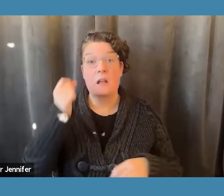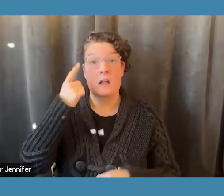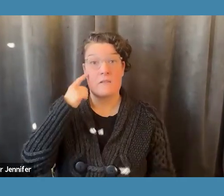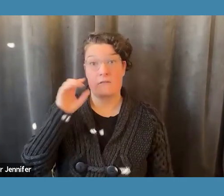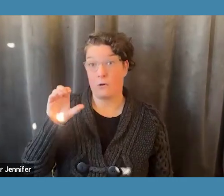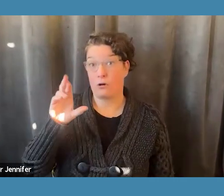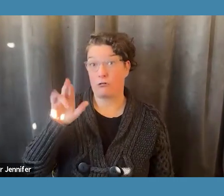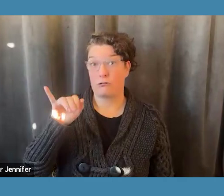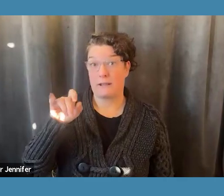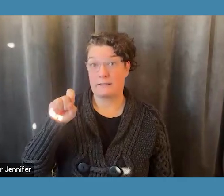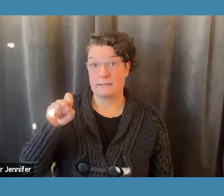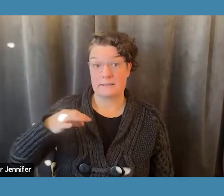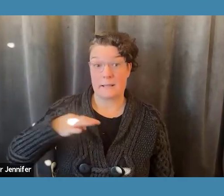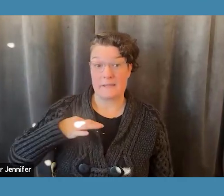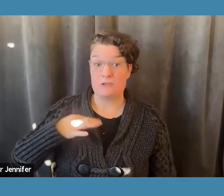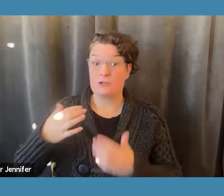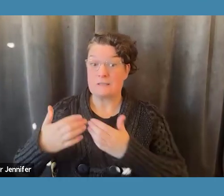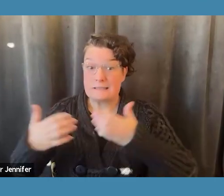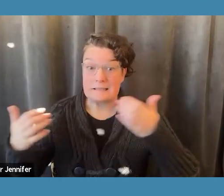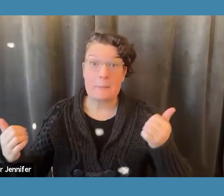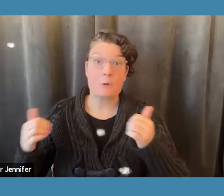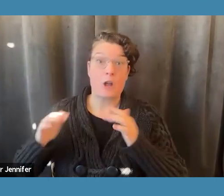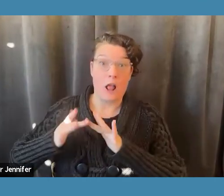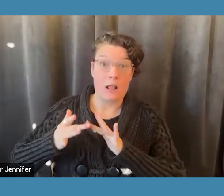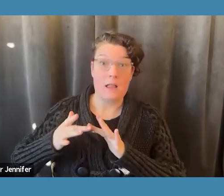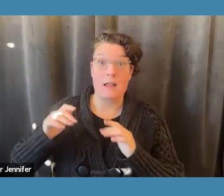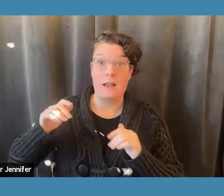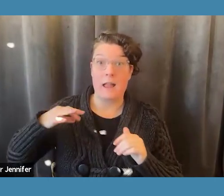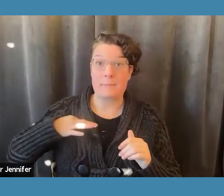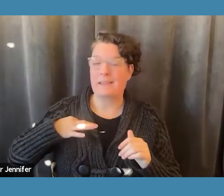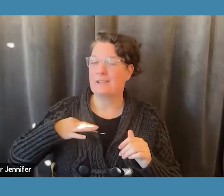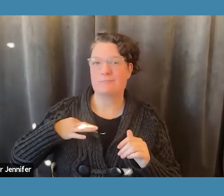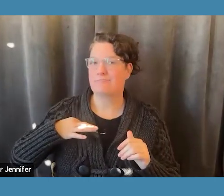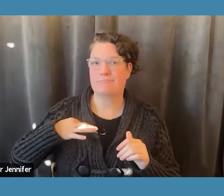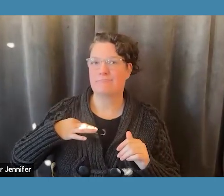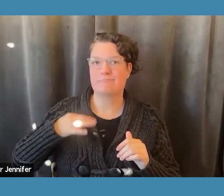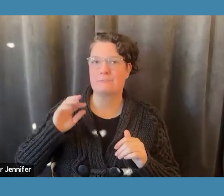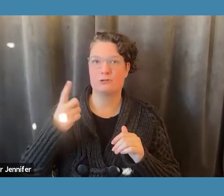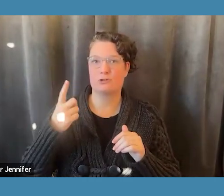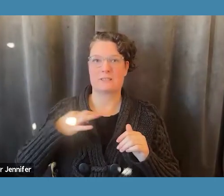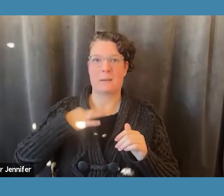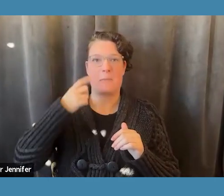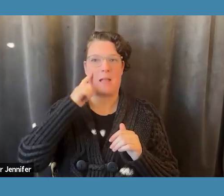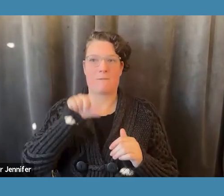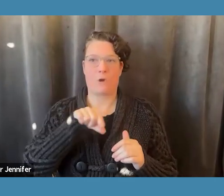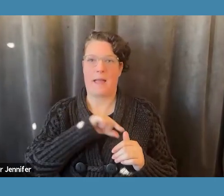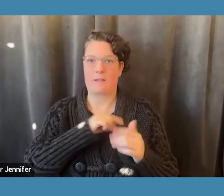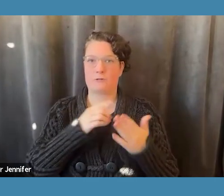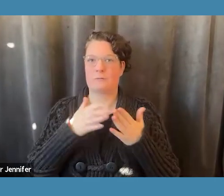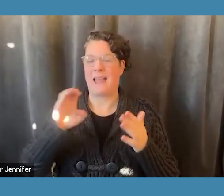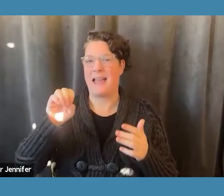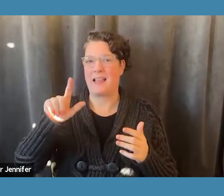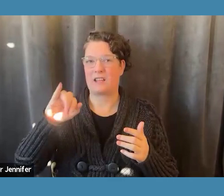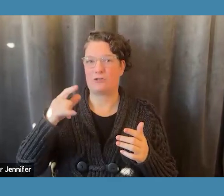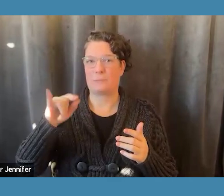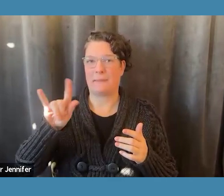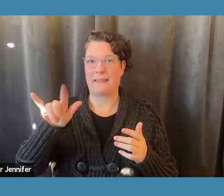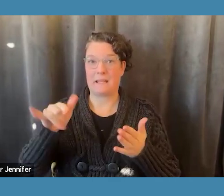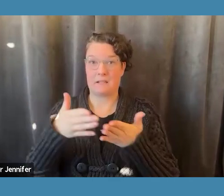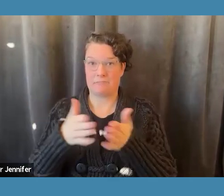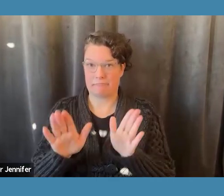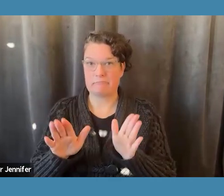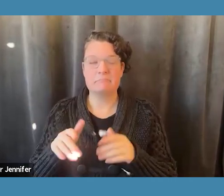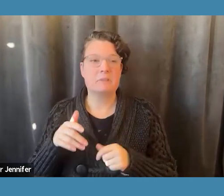crisis applications. The only online application is just applying for eligibility. And I'll talk a little bit, I have a